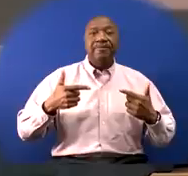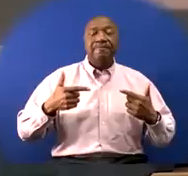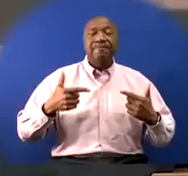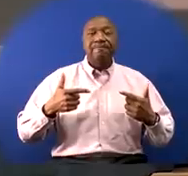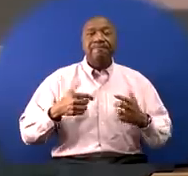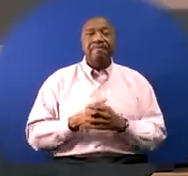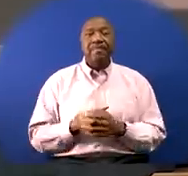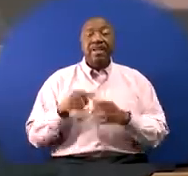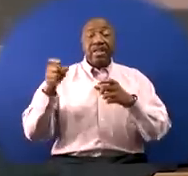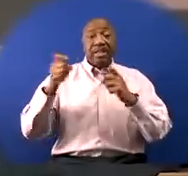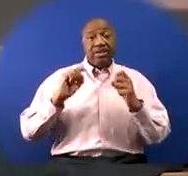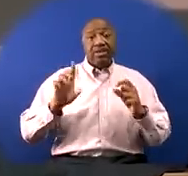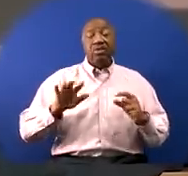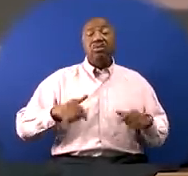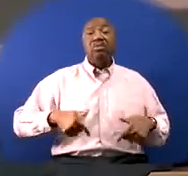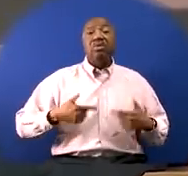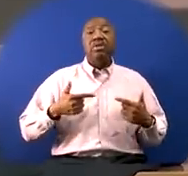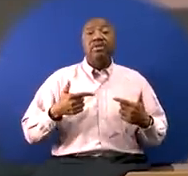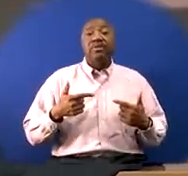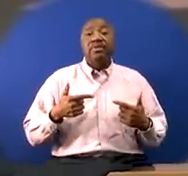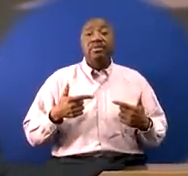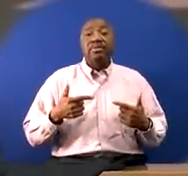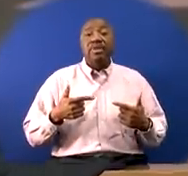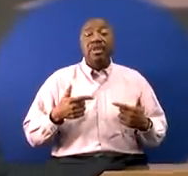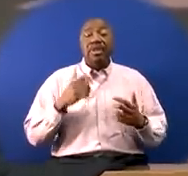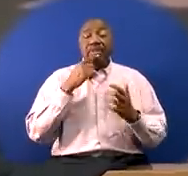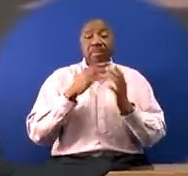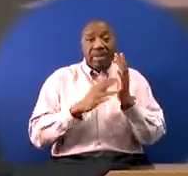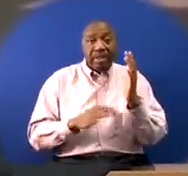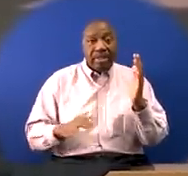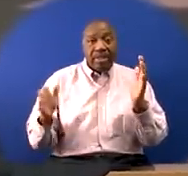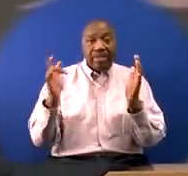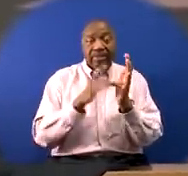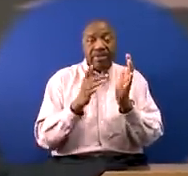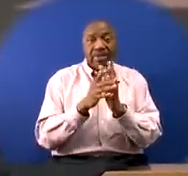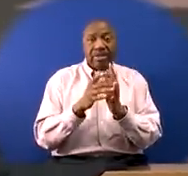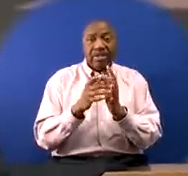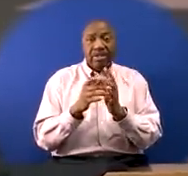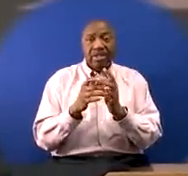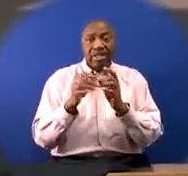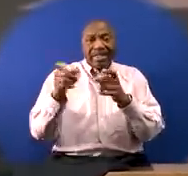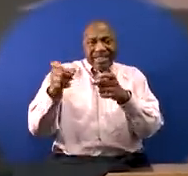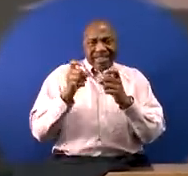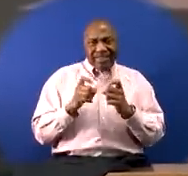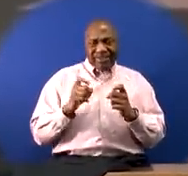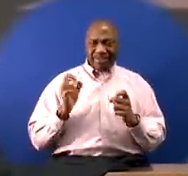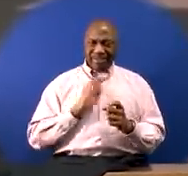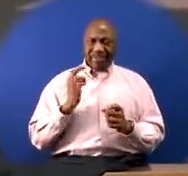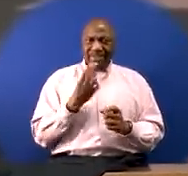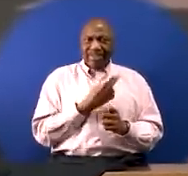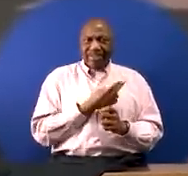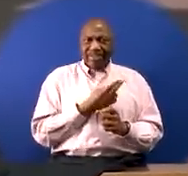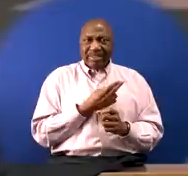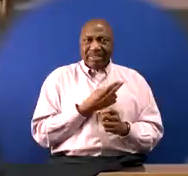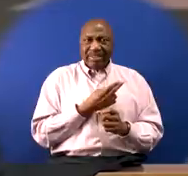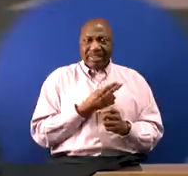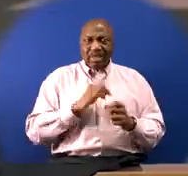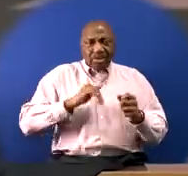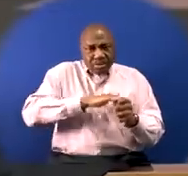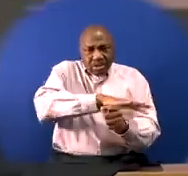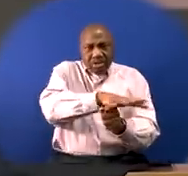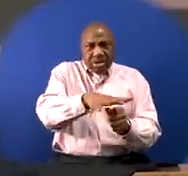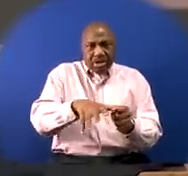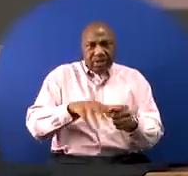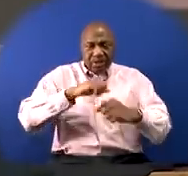Has given you life. That the blood of Jesus Christ transfused into us which covers